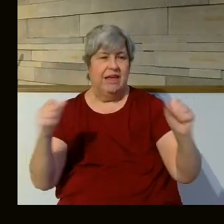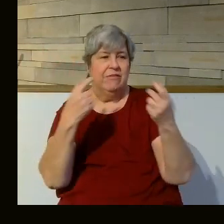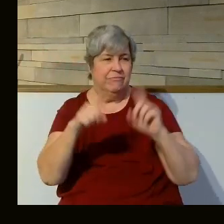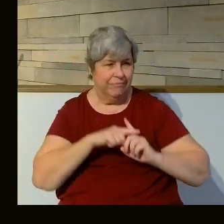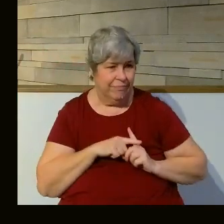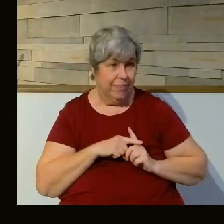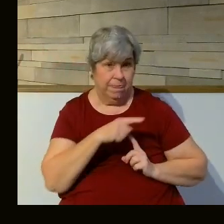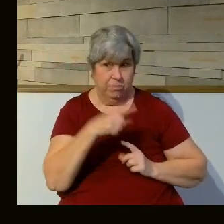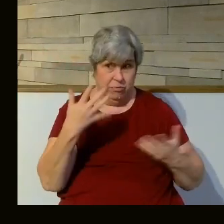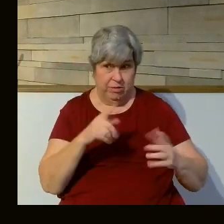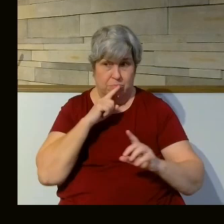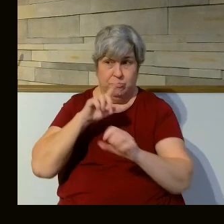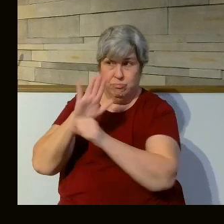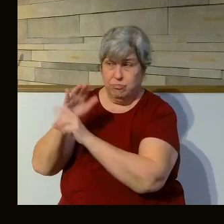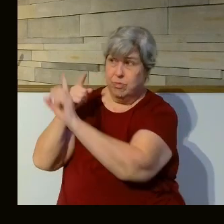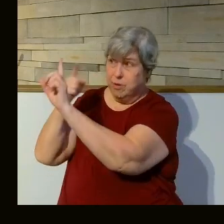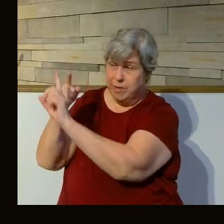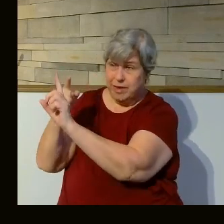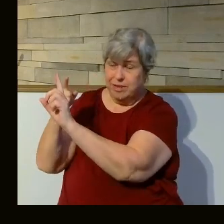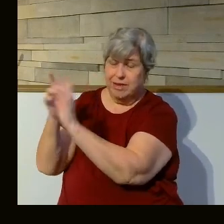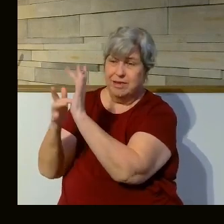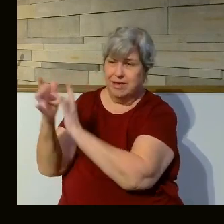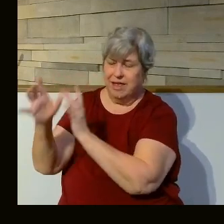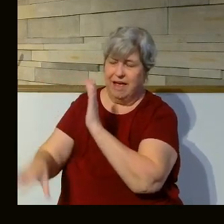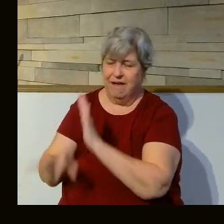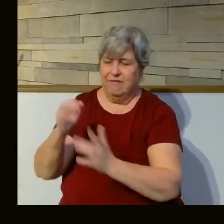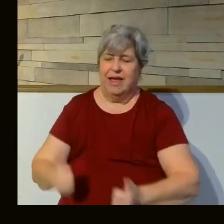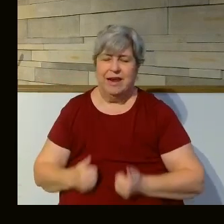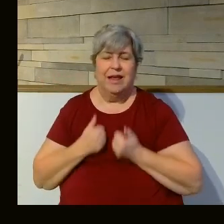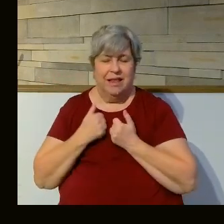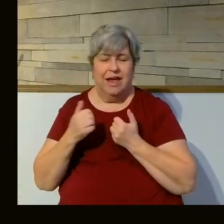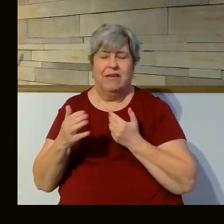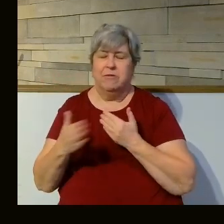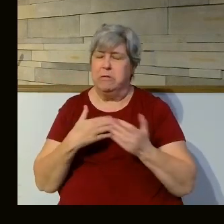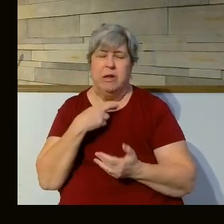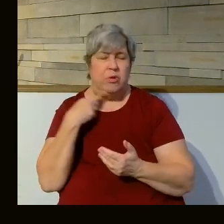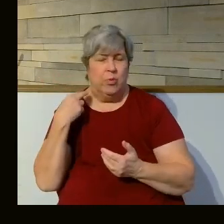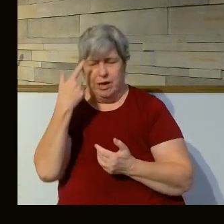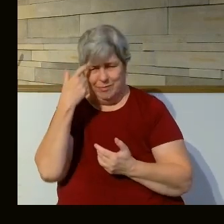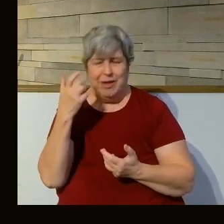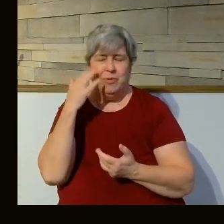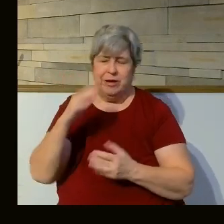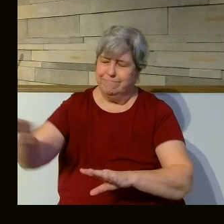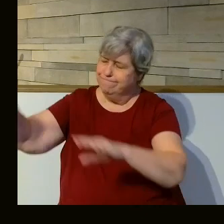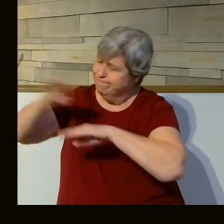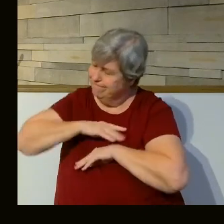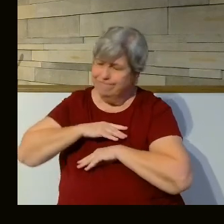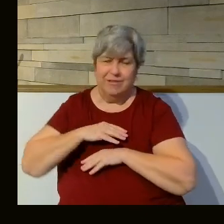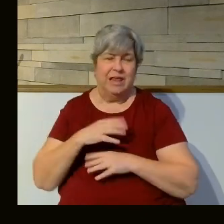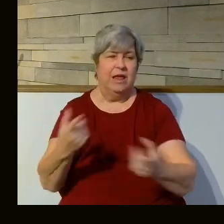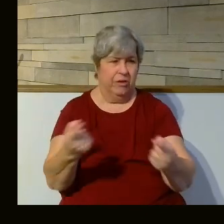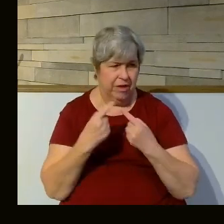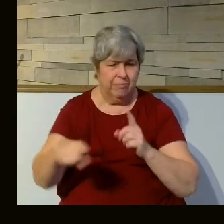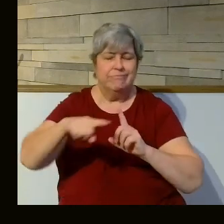Jesus today and find a life that's worth the risk because it is so full? Come forward and